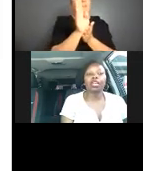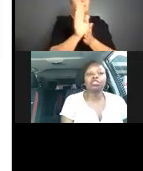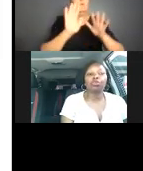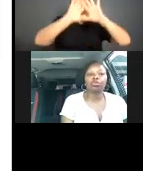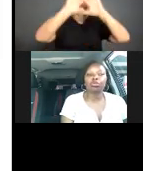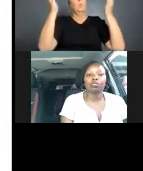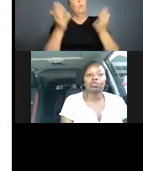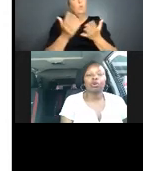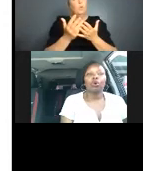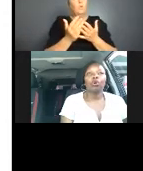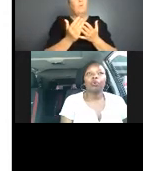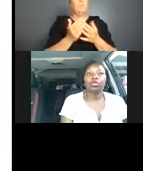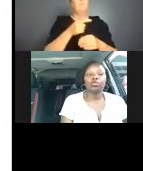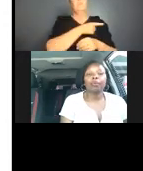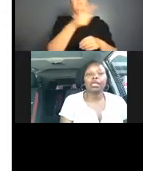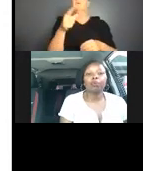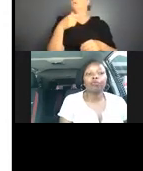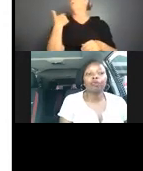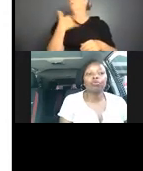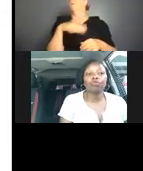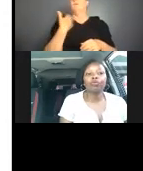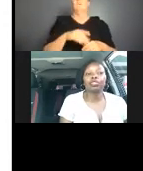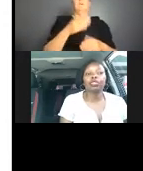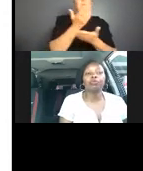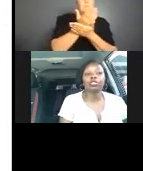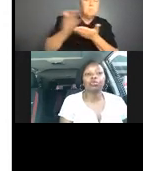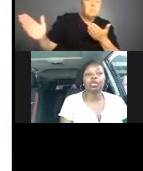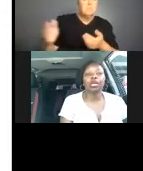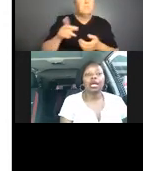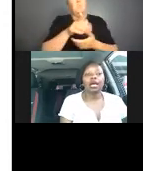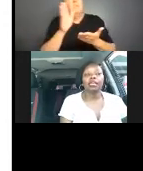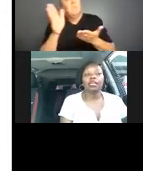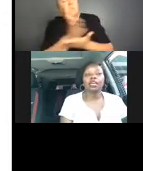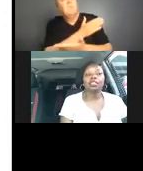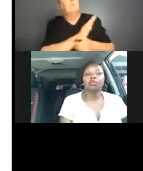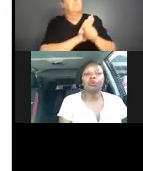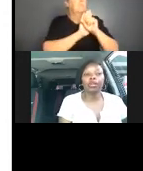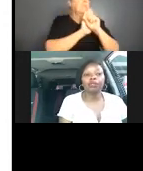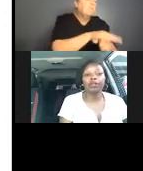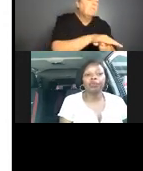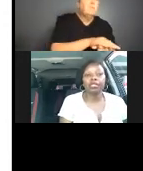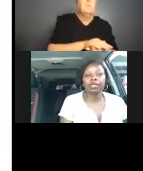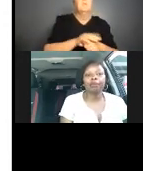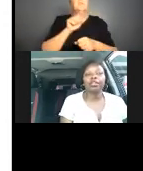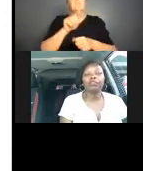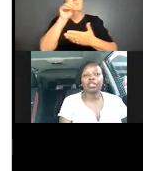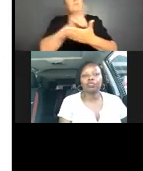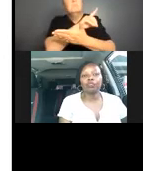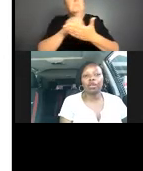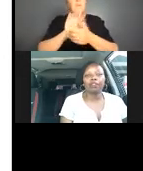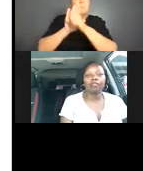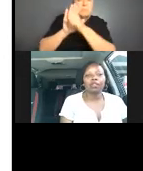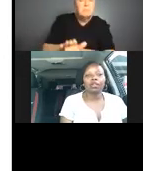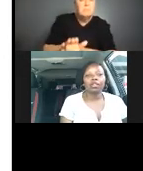of exclusions owing to multiple forms of discrimination and inaccessible environments in many spheres